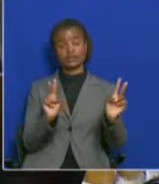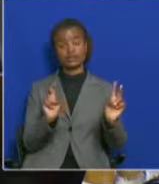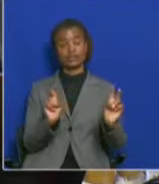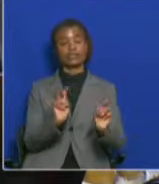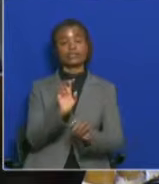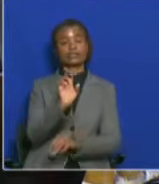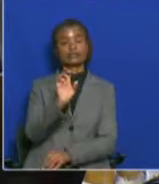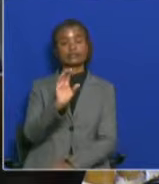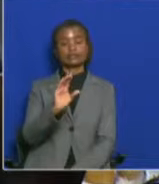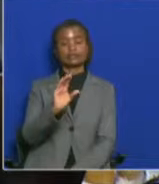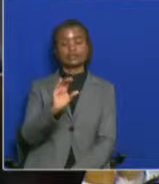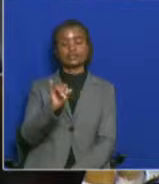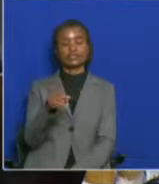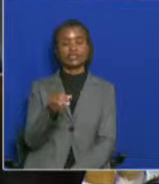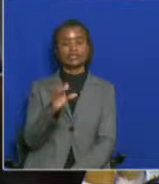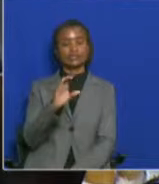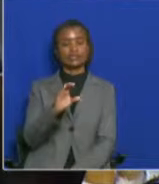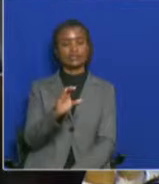and there's one file.